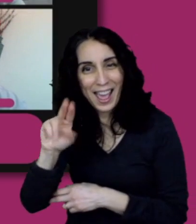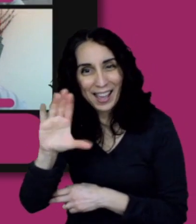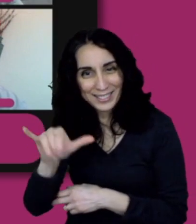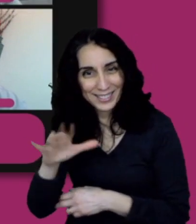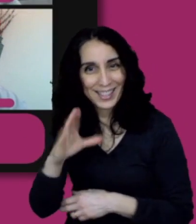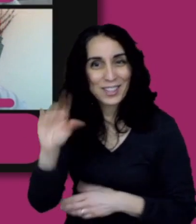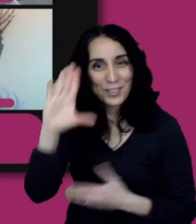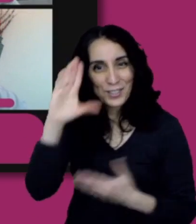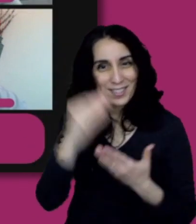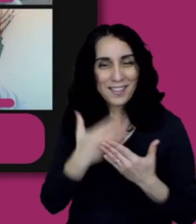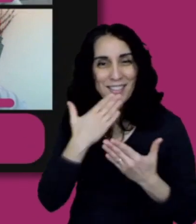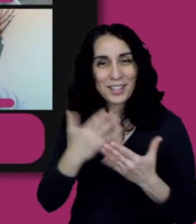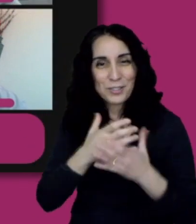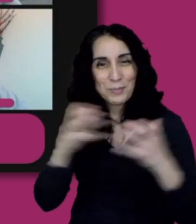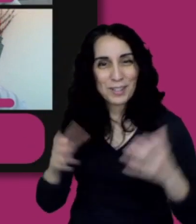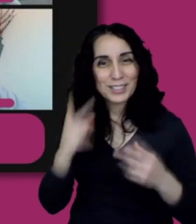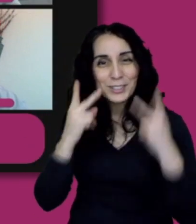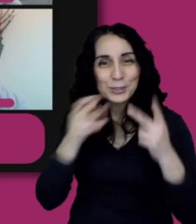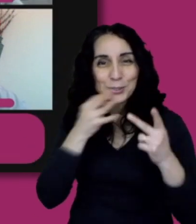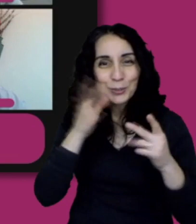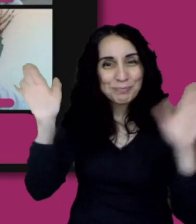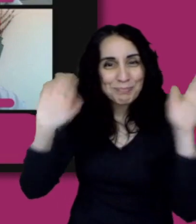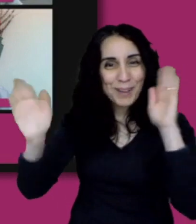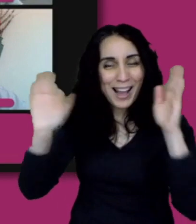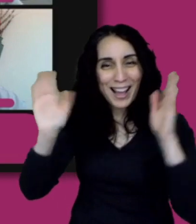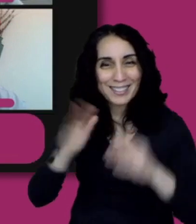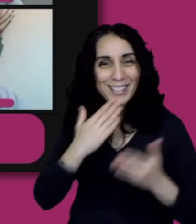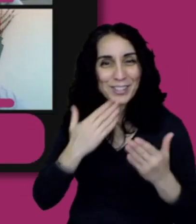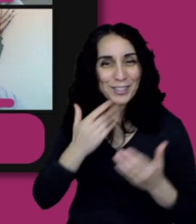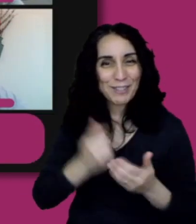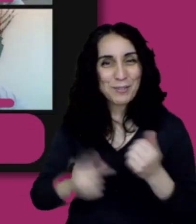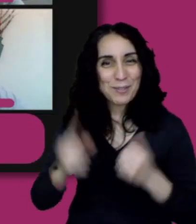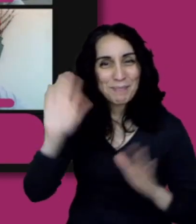Be well, and we'll see you both soon.